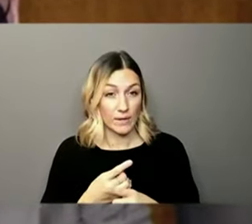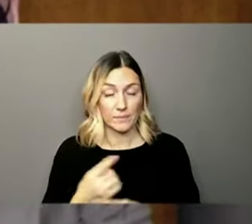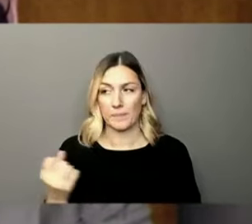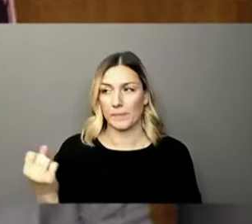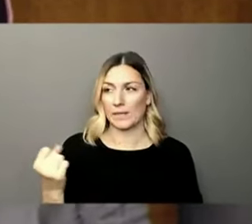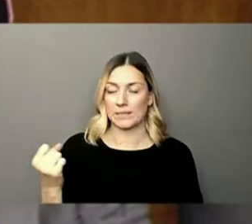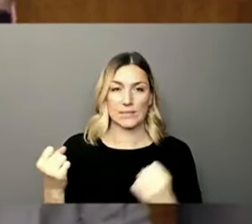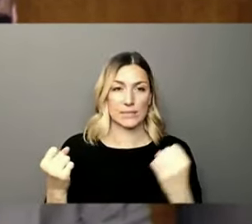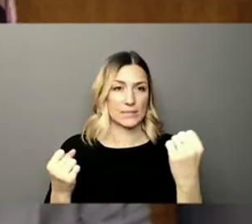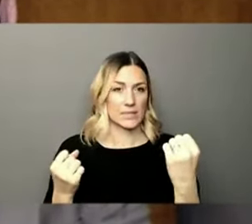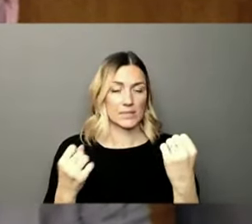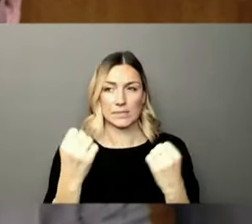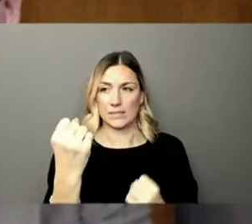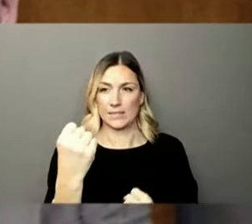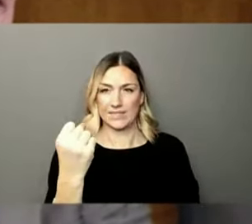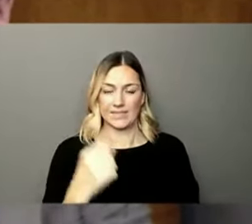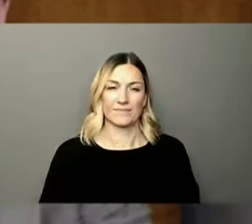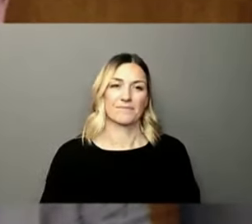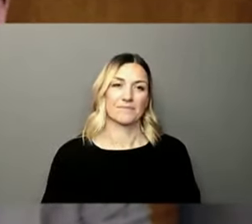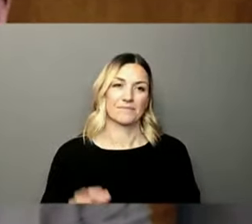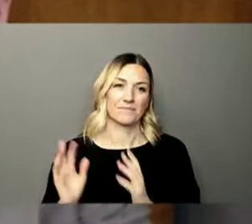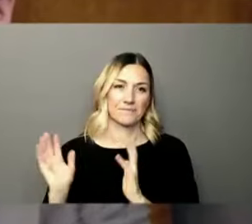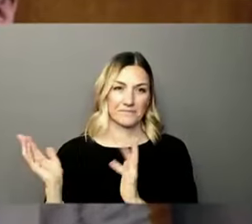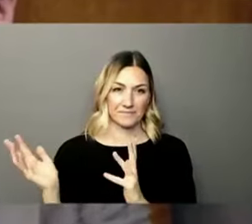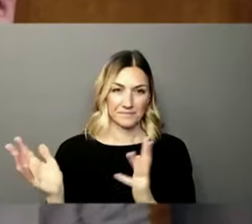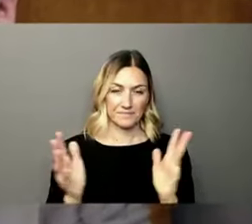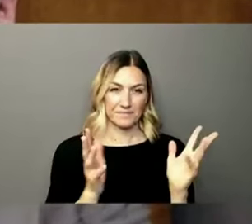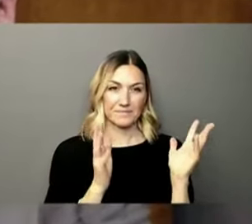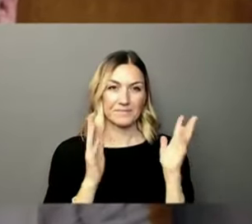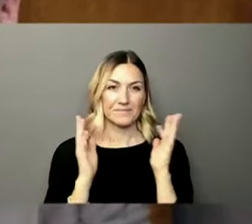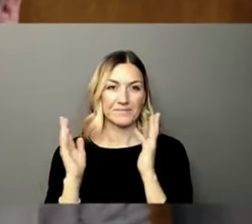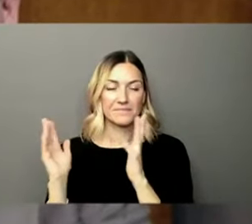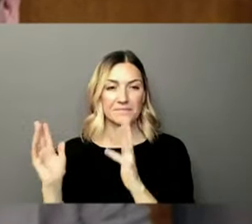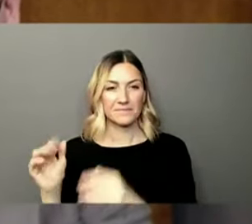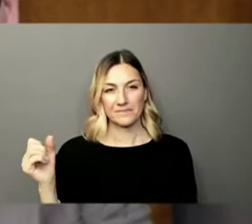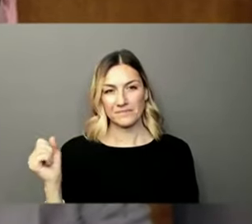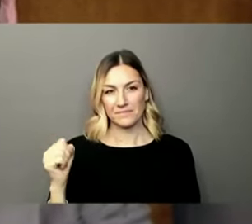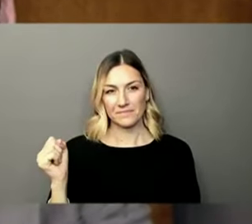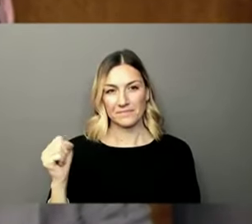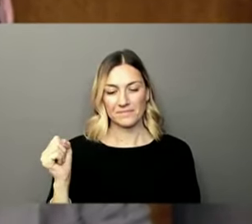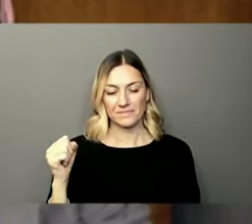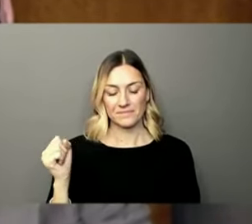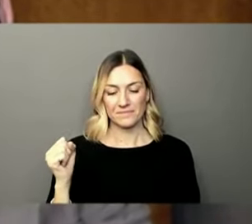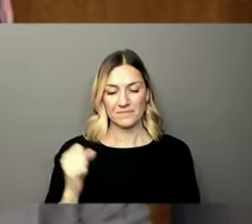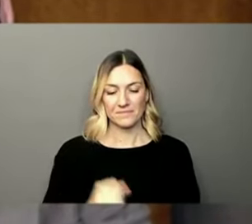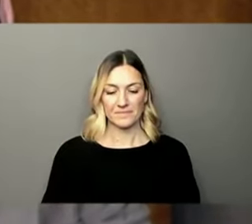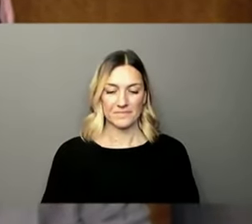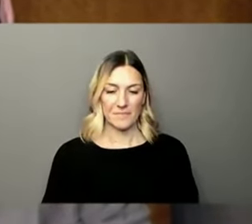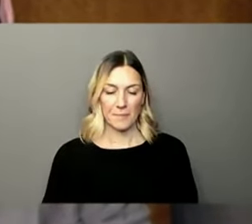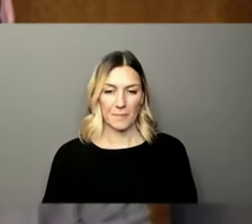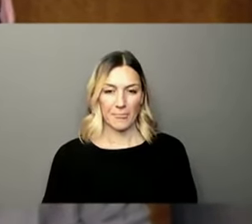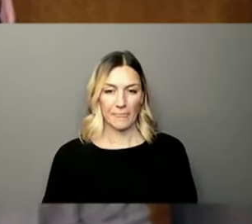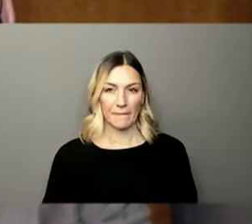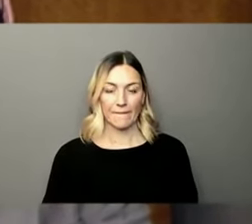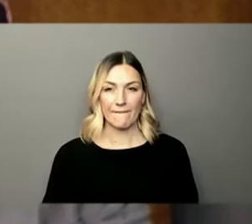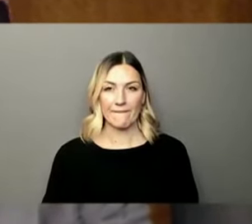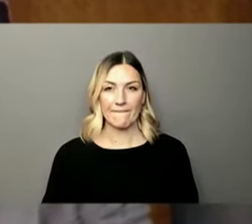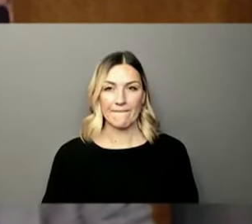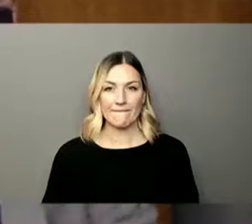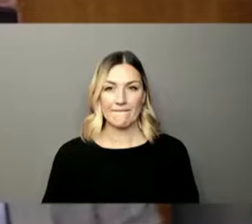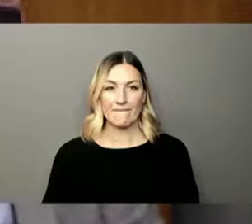Yes. No doubt. All right. So Senator